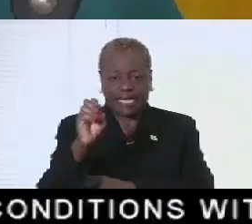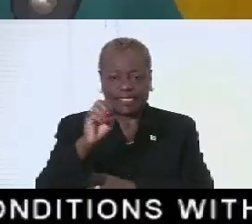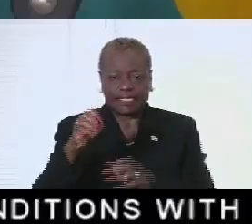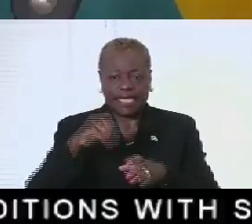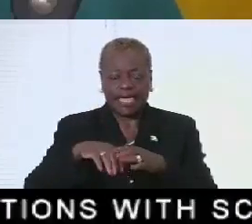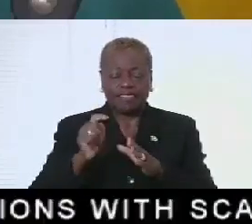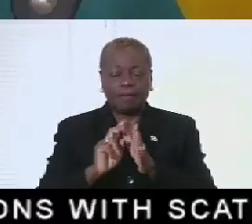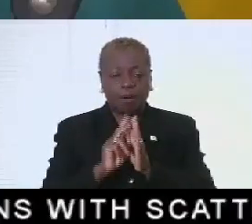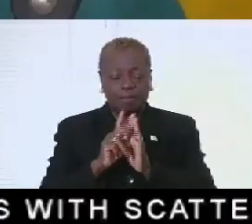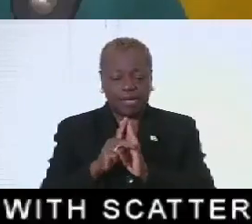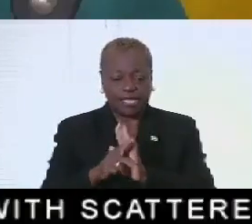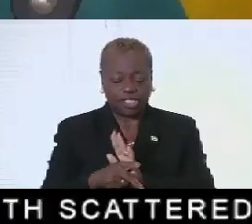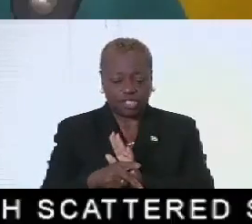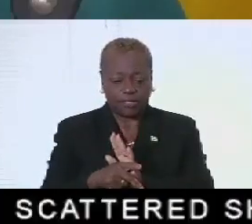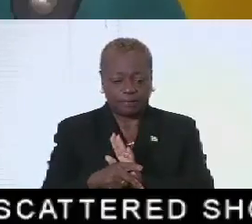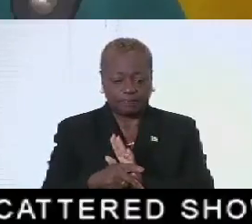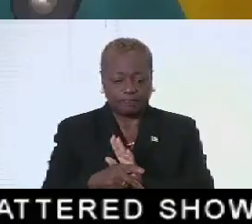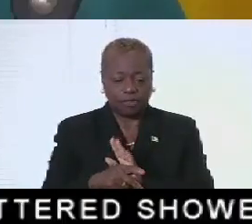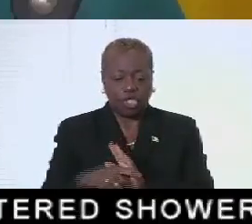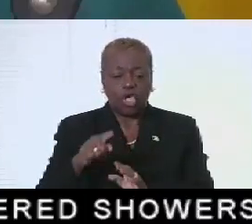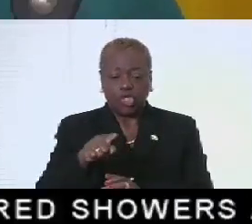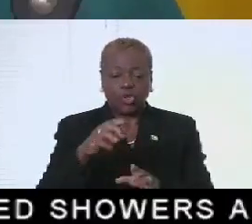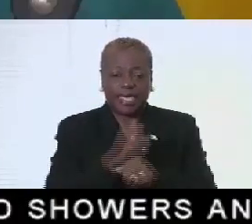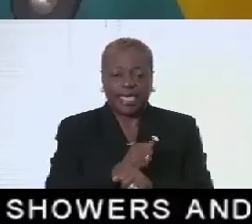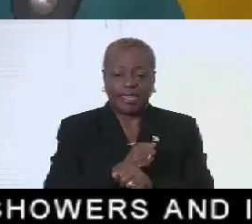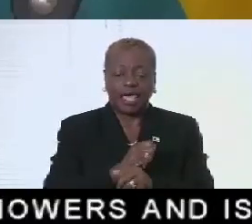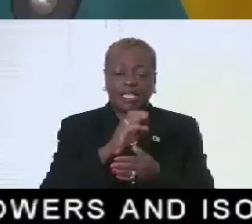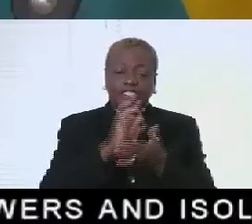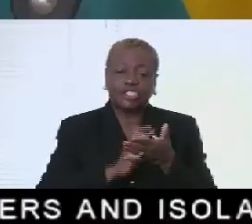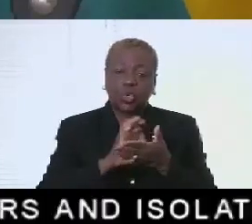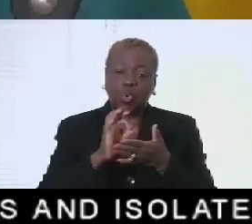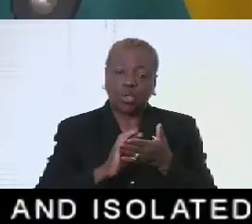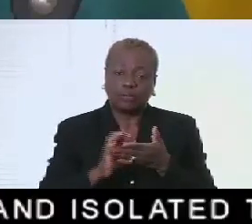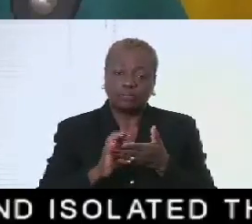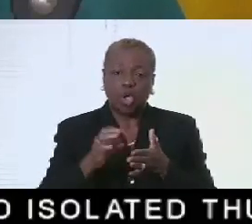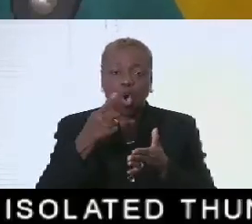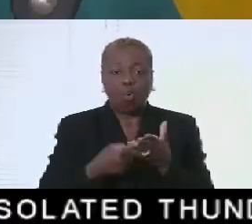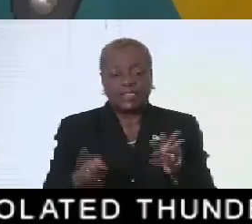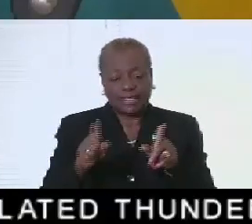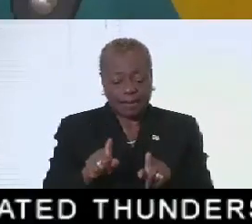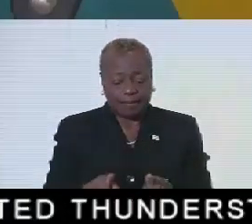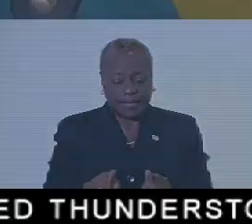to speak to her role and this latest move in his national address on Sunday.